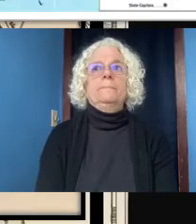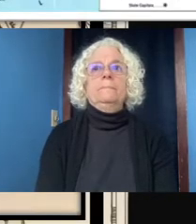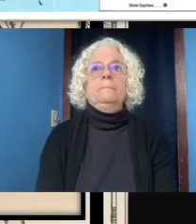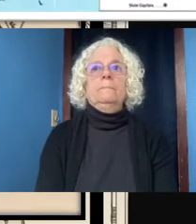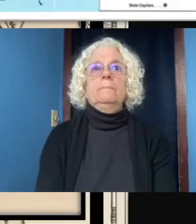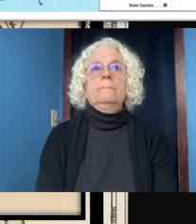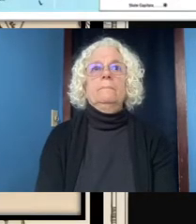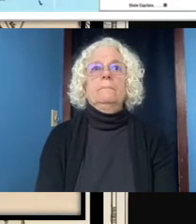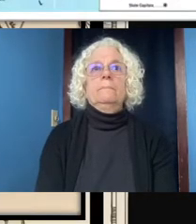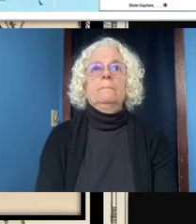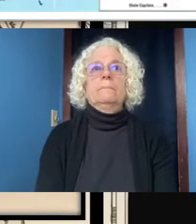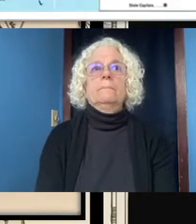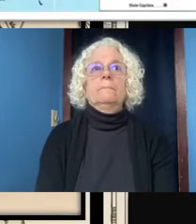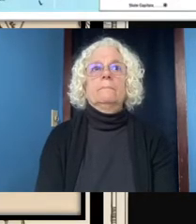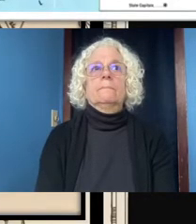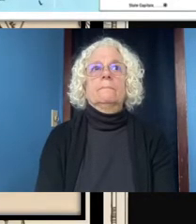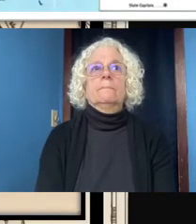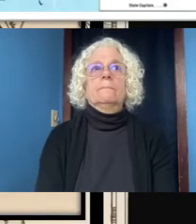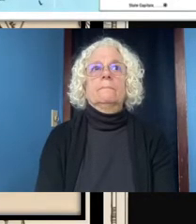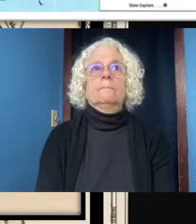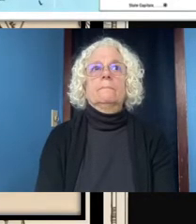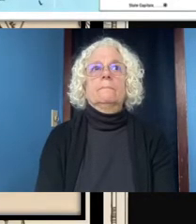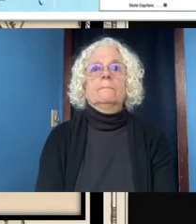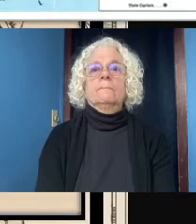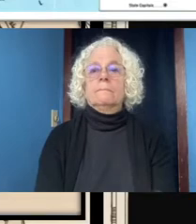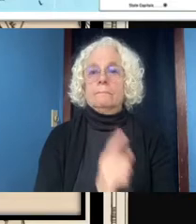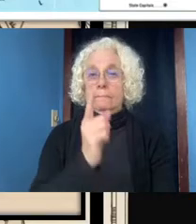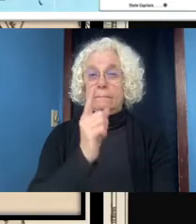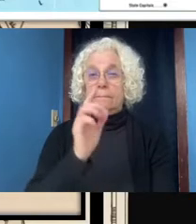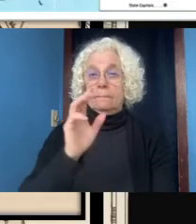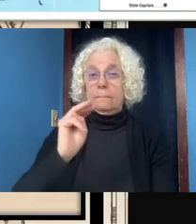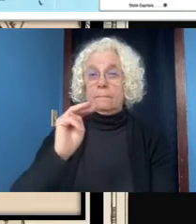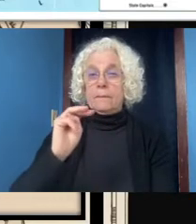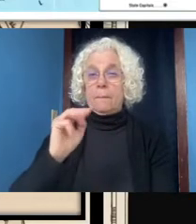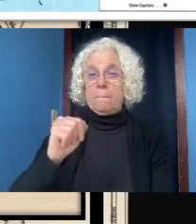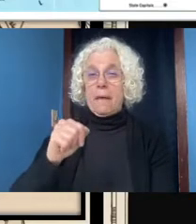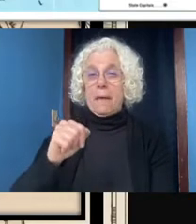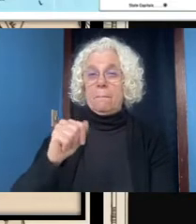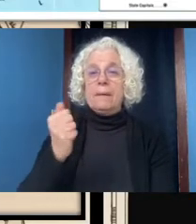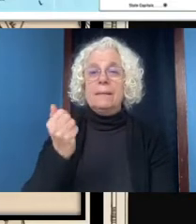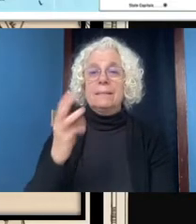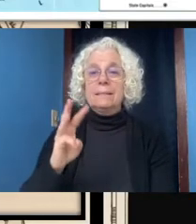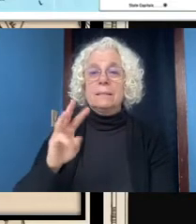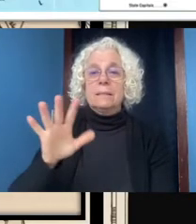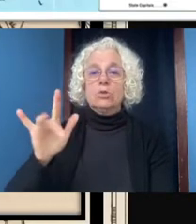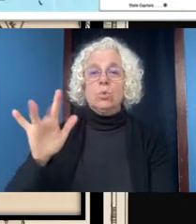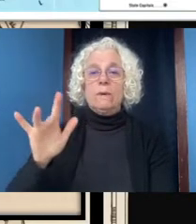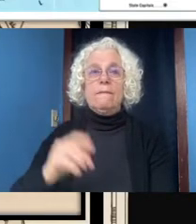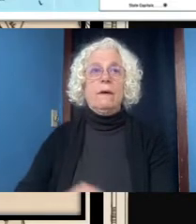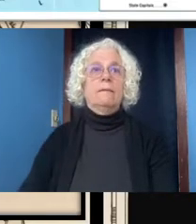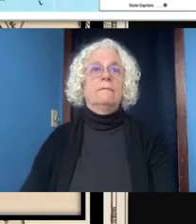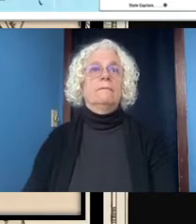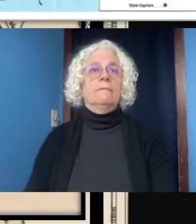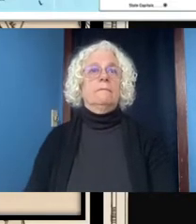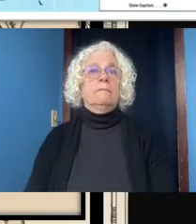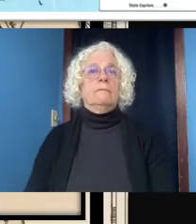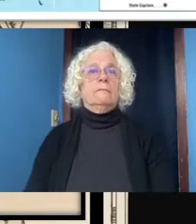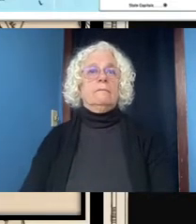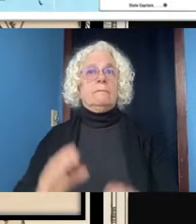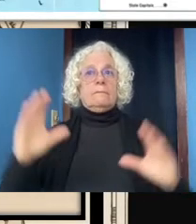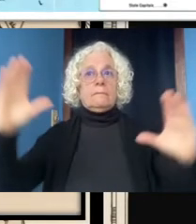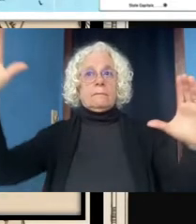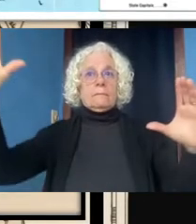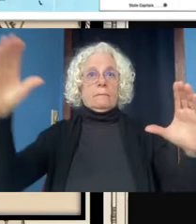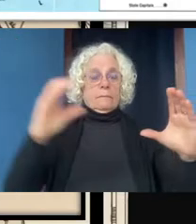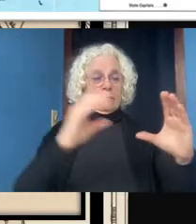So this map is a rendering of a 1625. And as you can see in the inset,